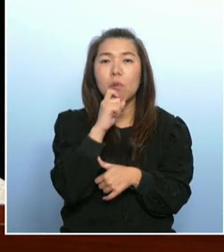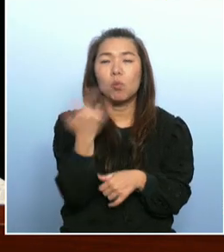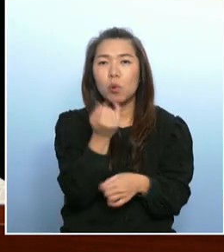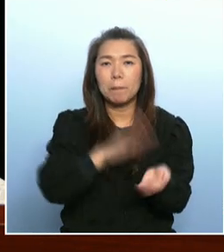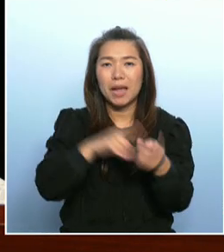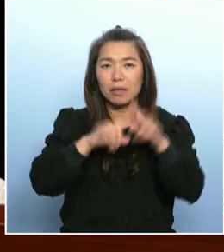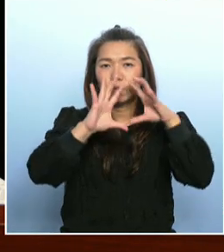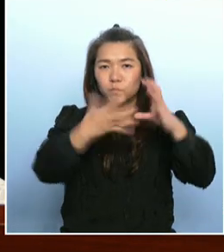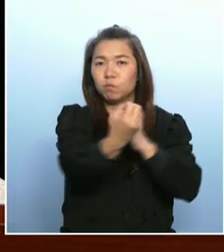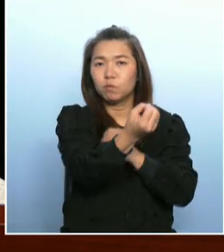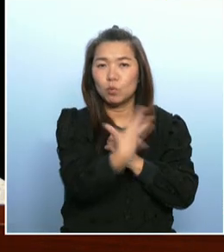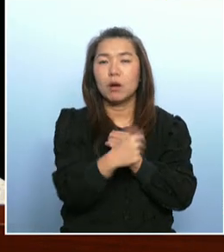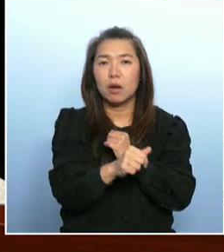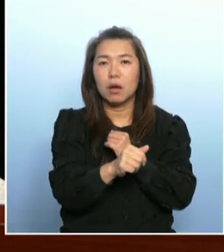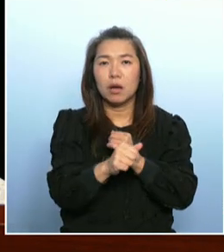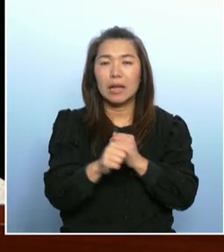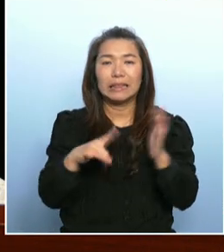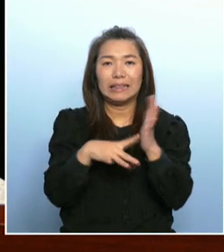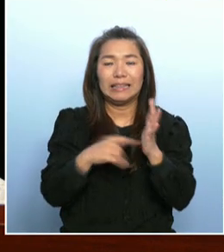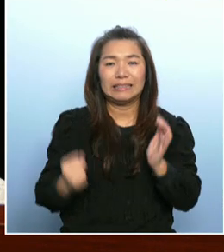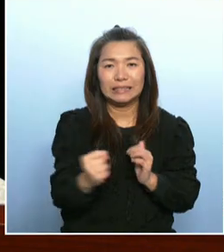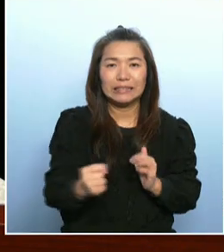consumables. Some patient groups